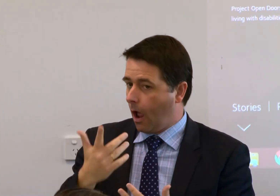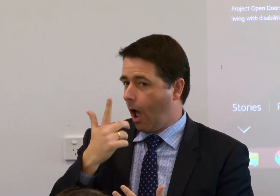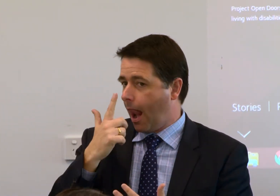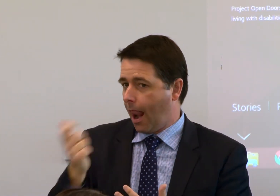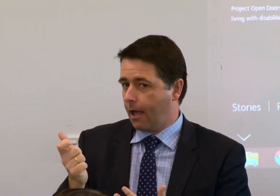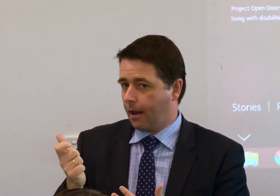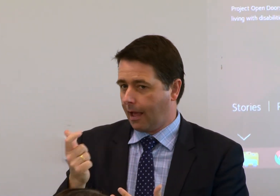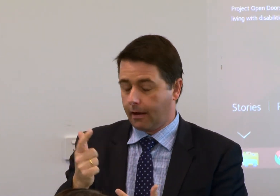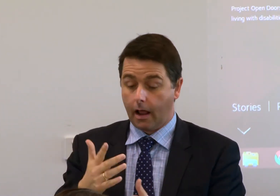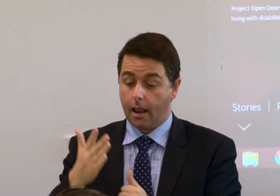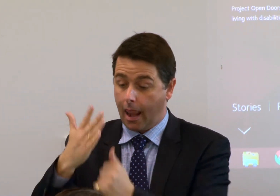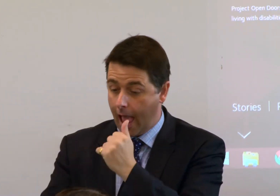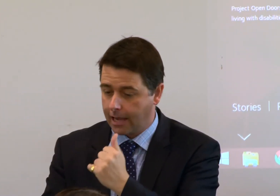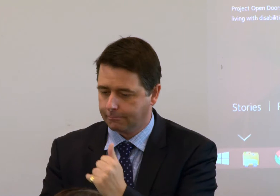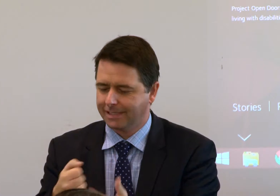that.